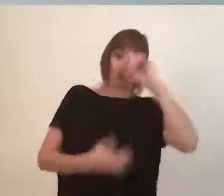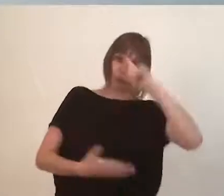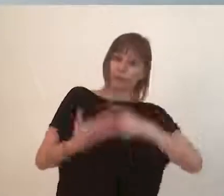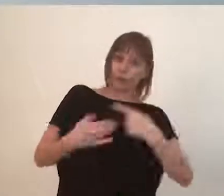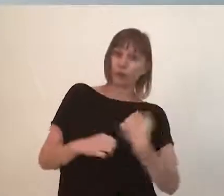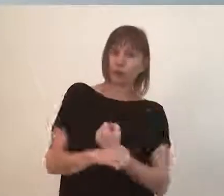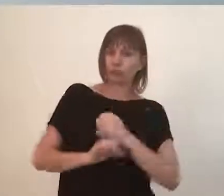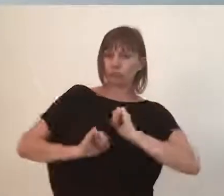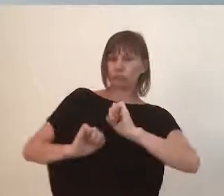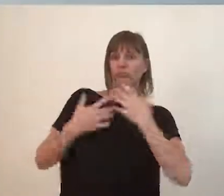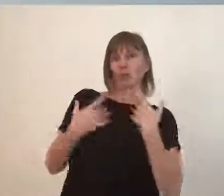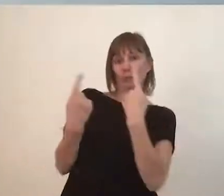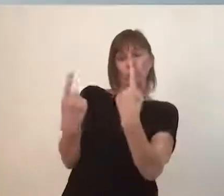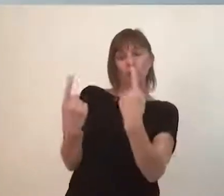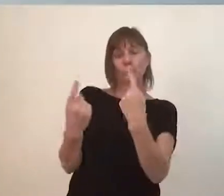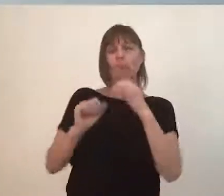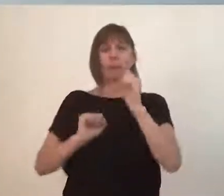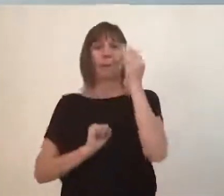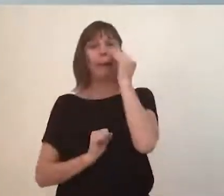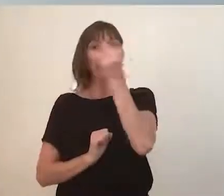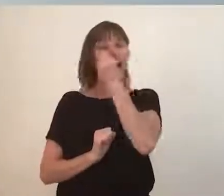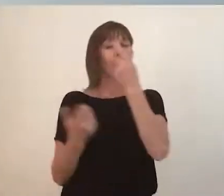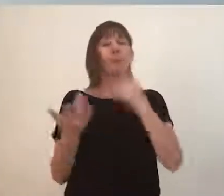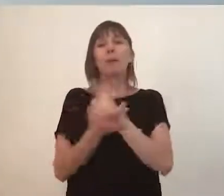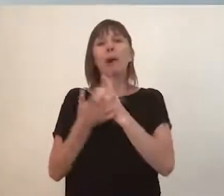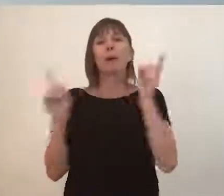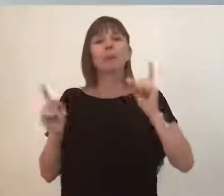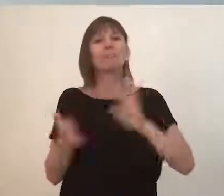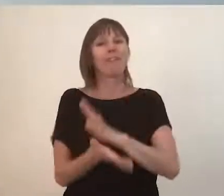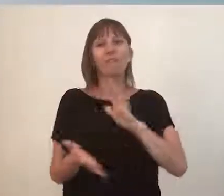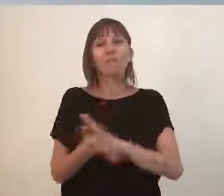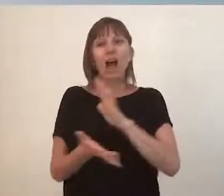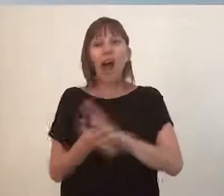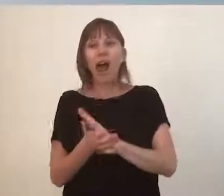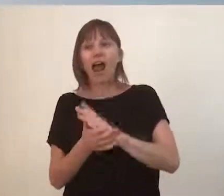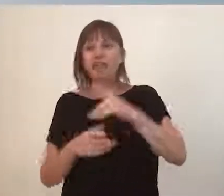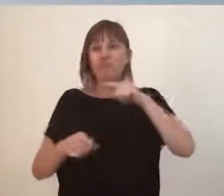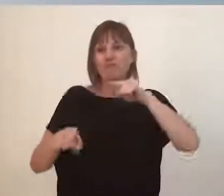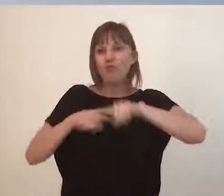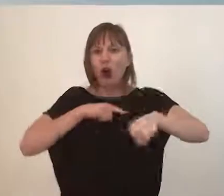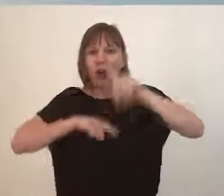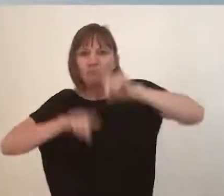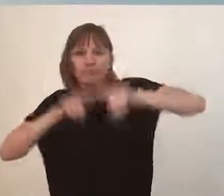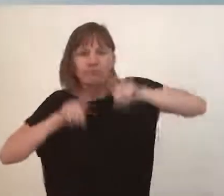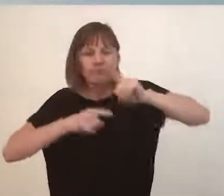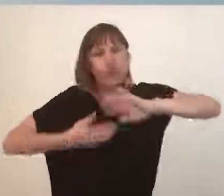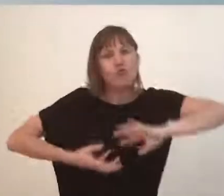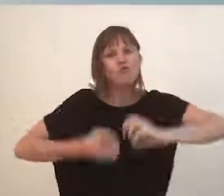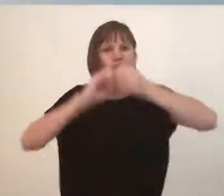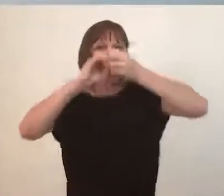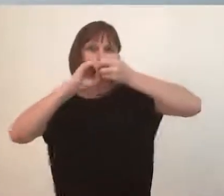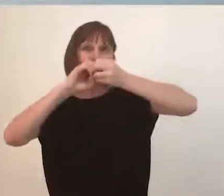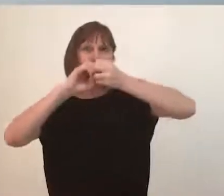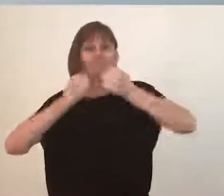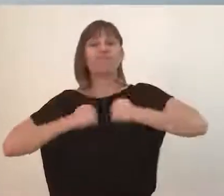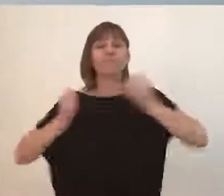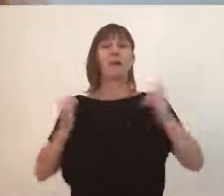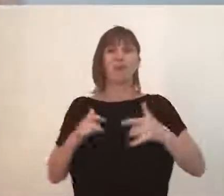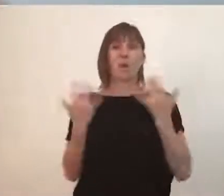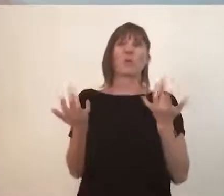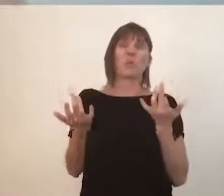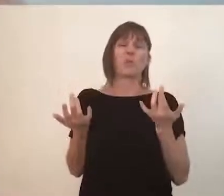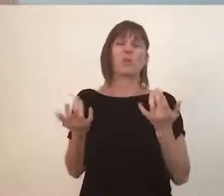comes naturally, whatever you decide to do. It's all up to you. Makeup is just, you know, having fun and just experimenting and